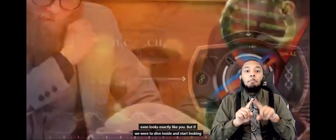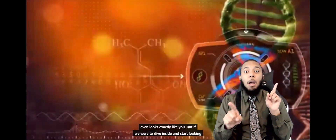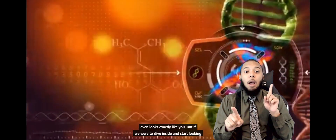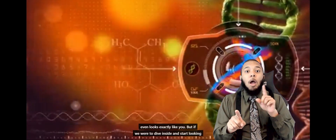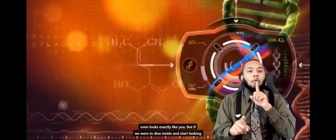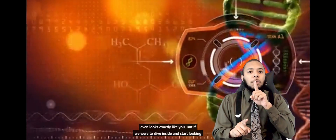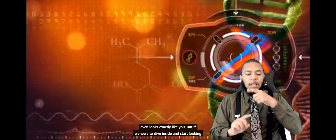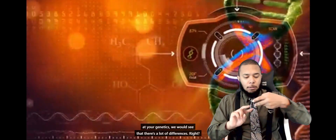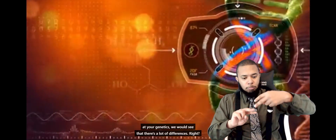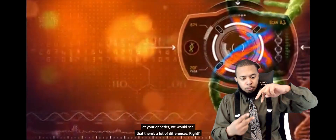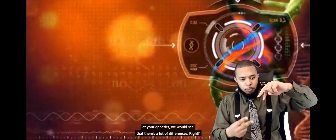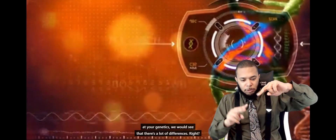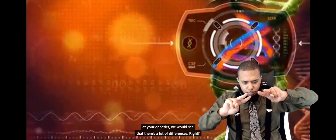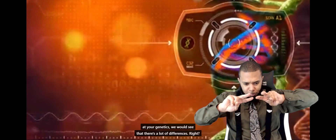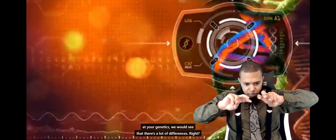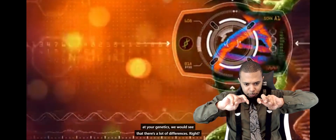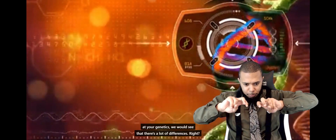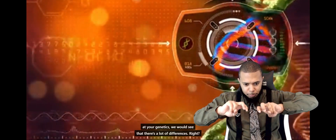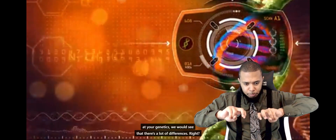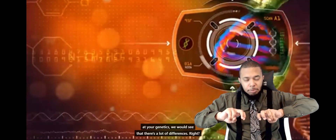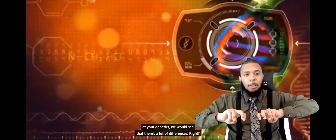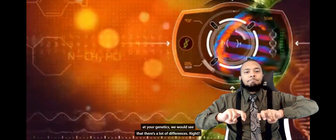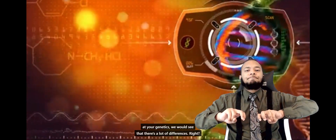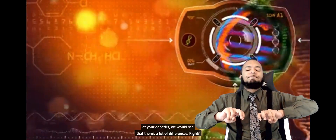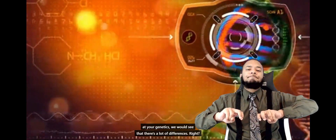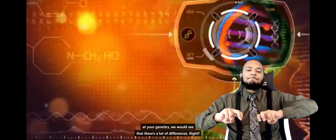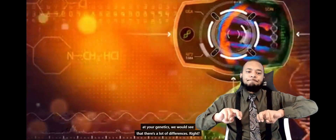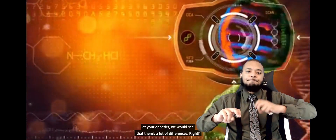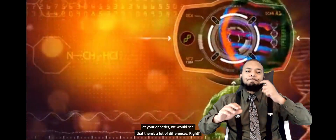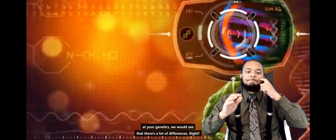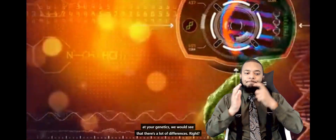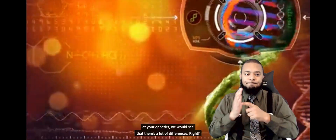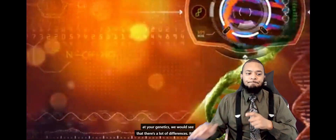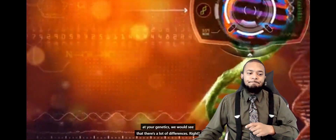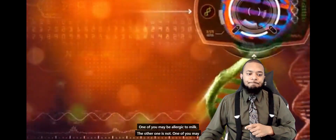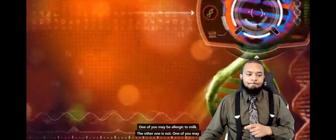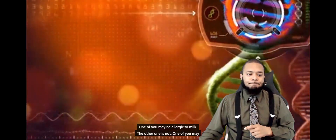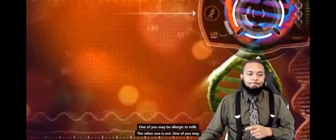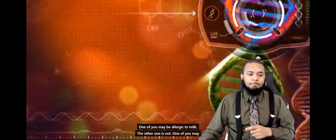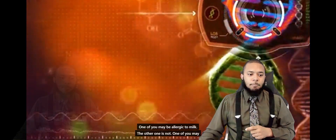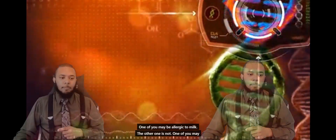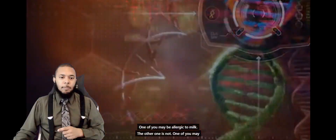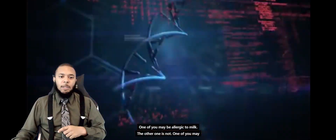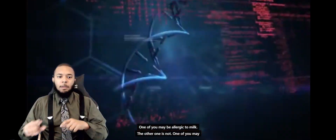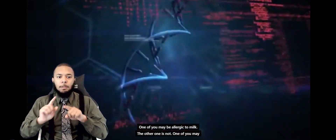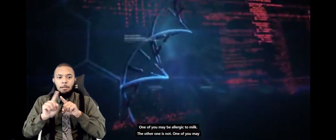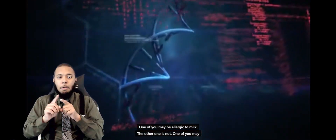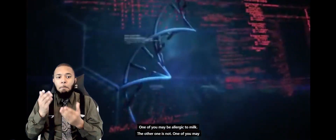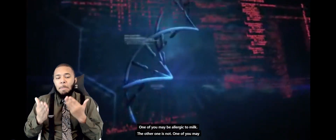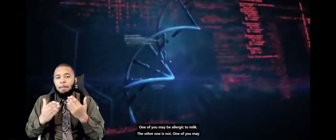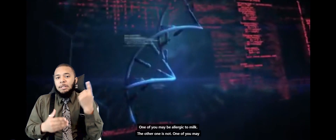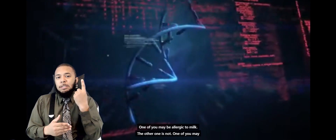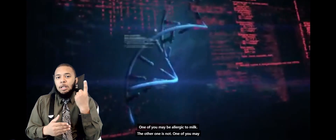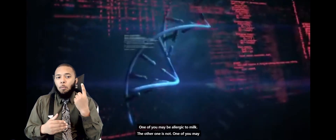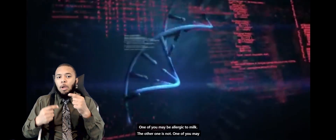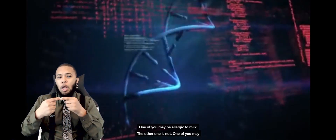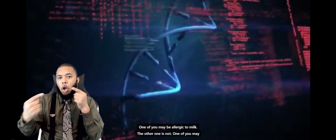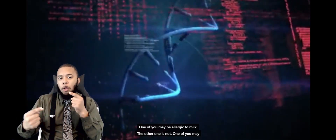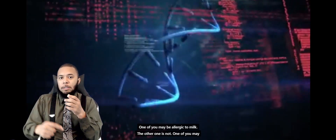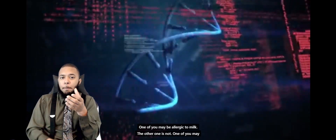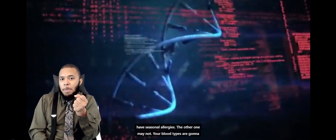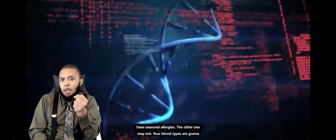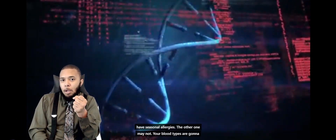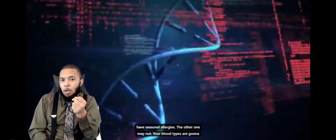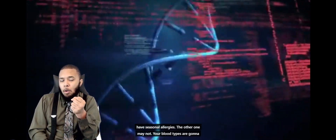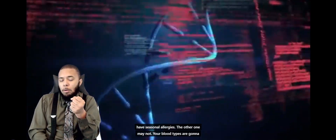dive inside and start looking at your genetics, we would see that there's a lot of differences, right? One of you may be allergic to milk, the other one's not. One